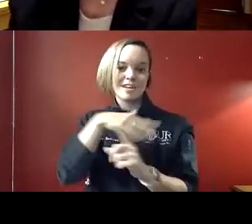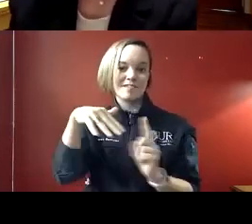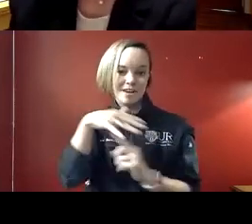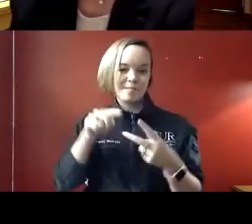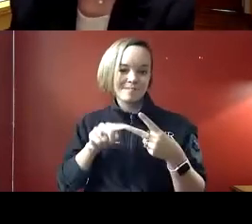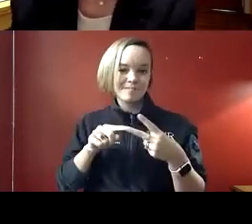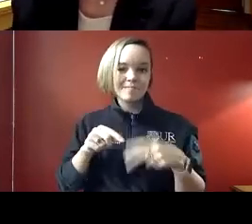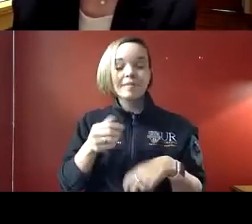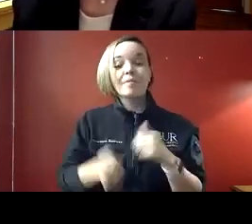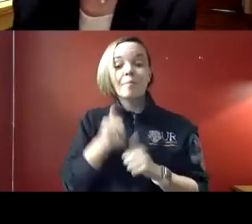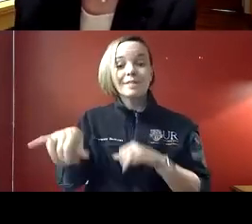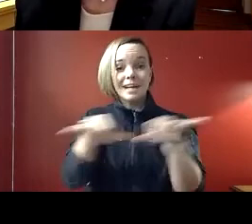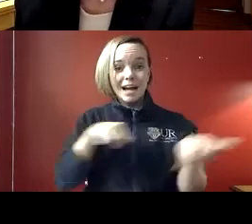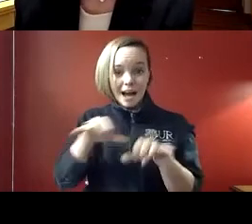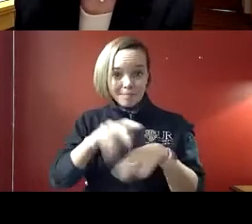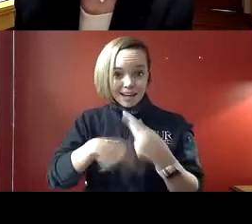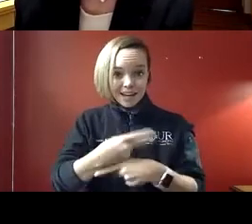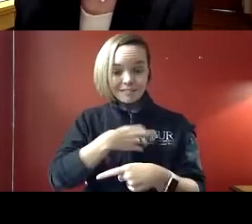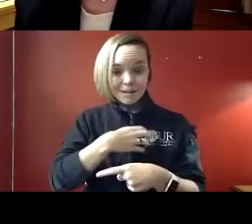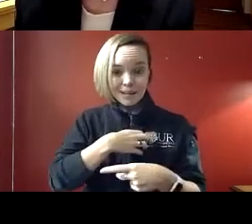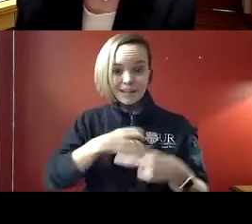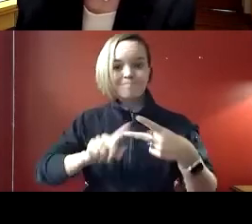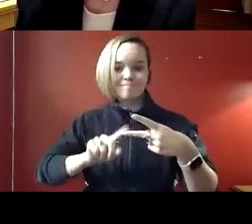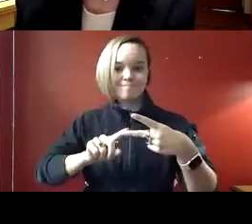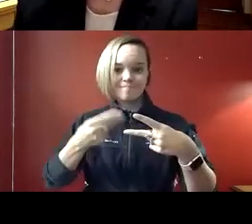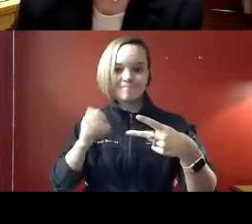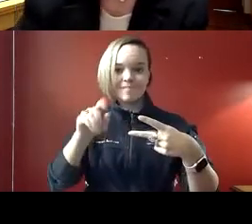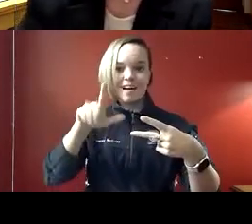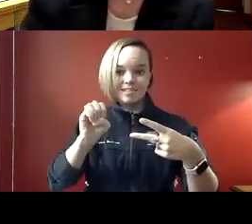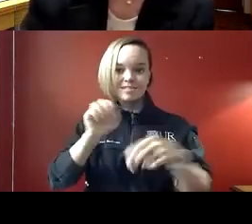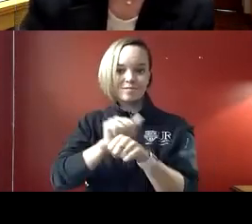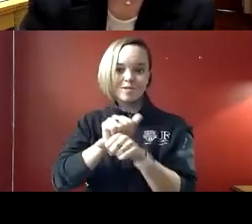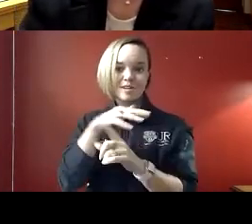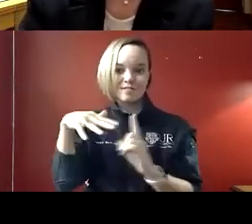type of complaint is the hostile working environment.